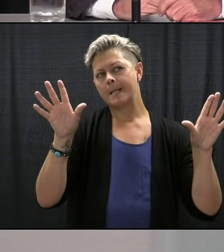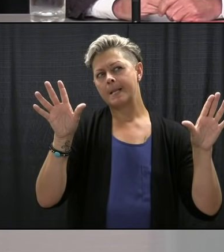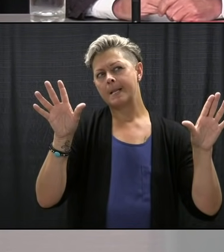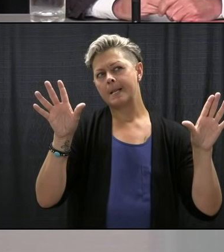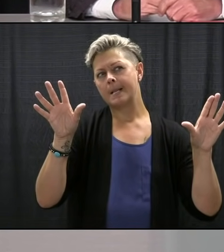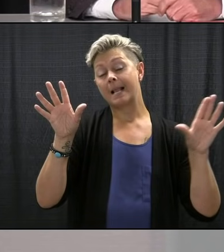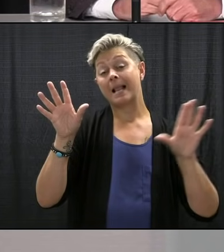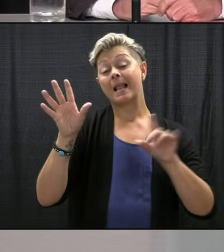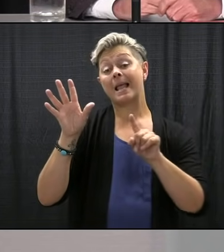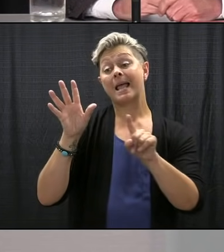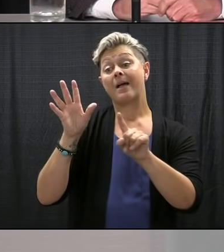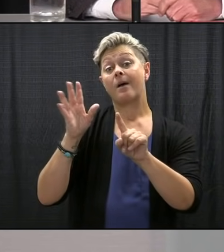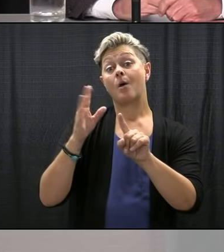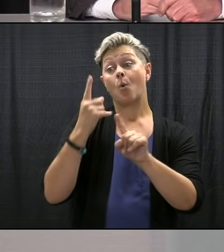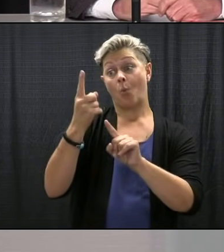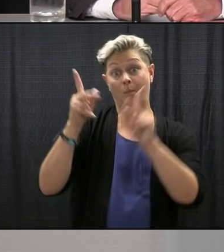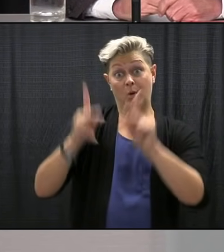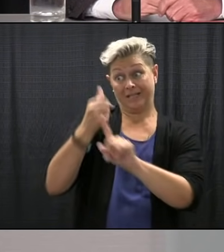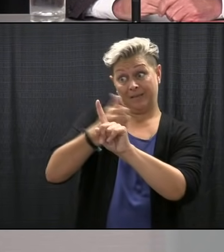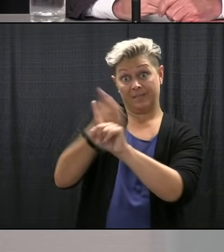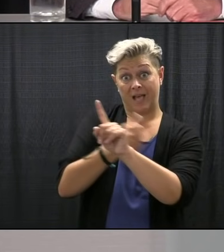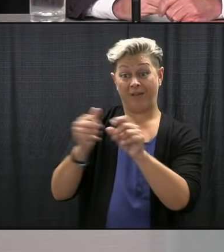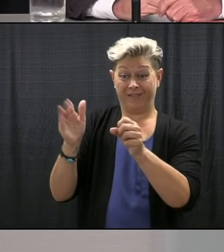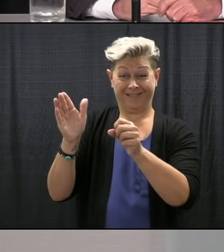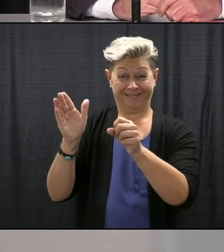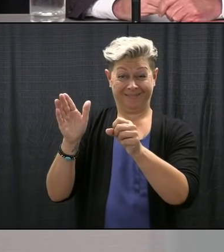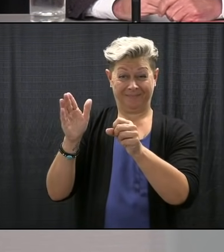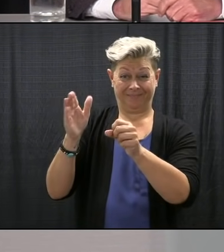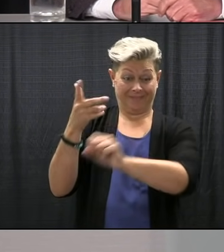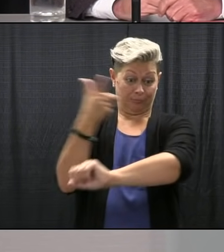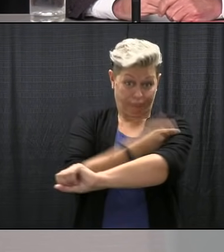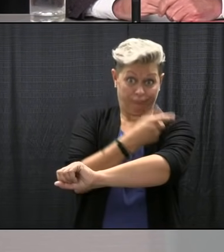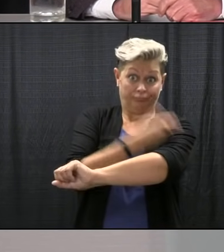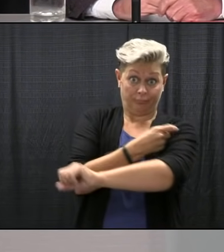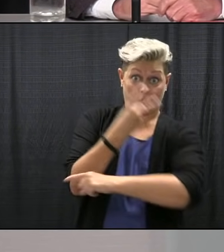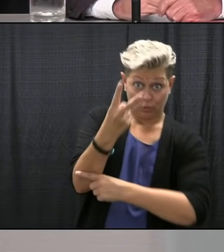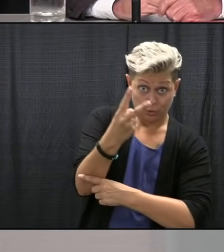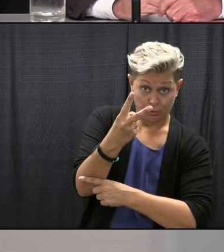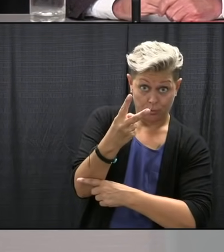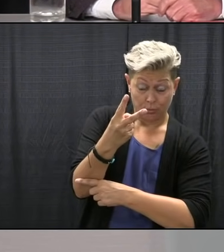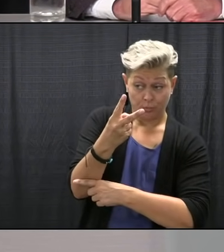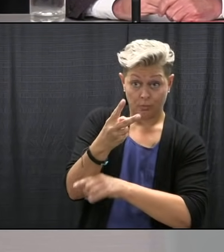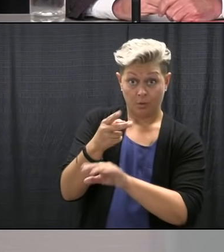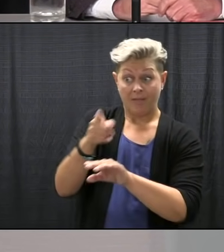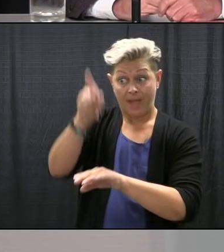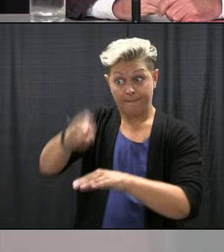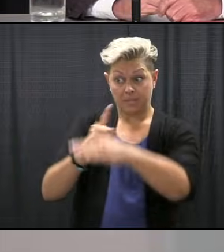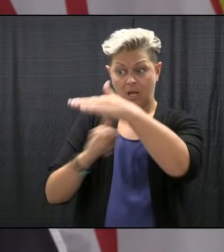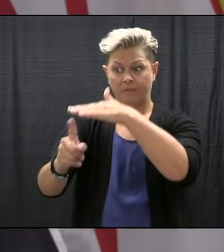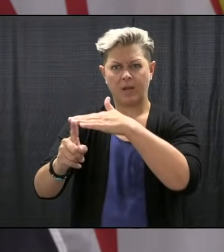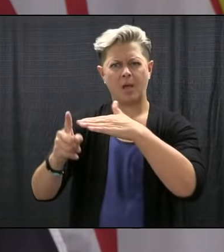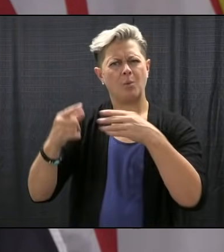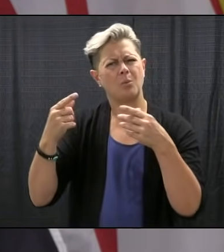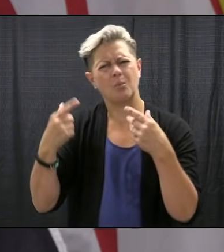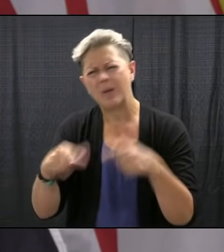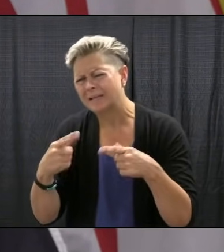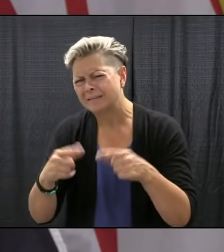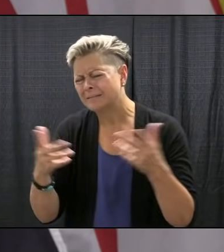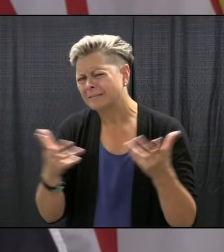fully vaccinated person would still have to isolate with respect to this contact tracing that's going on? Yes, so